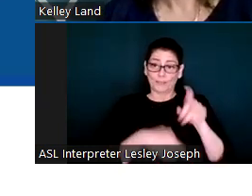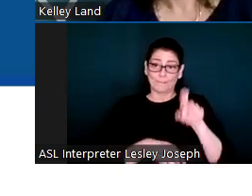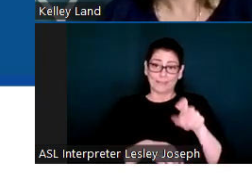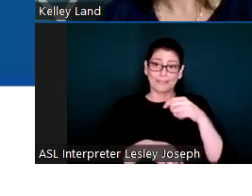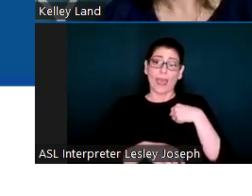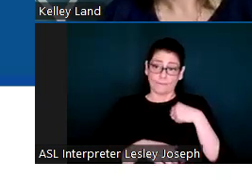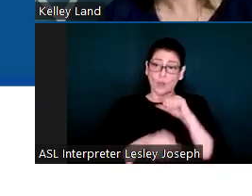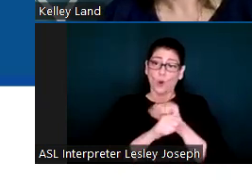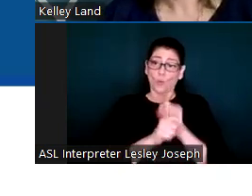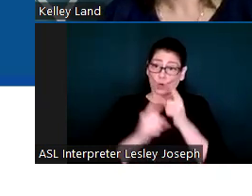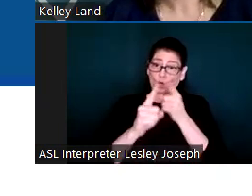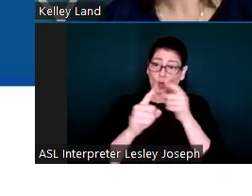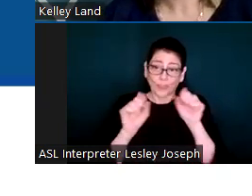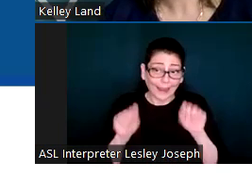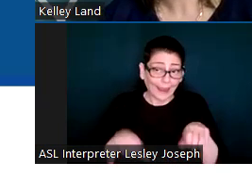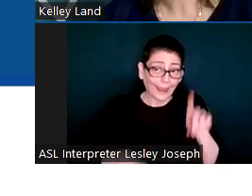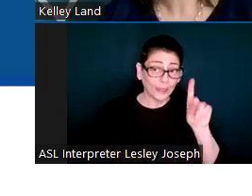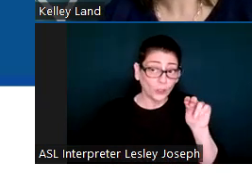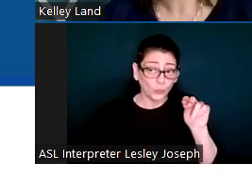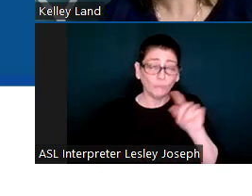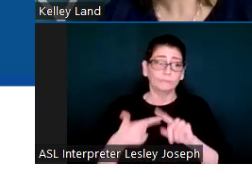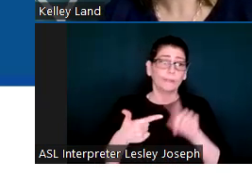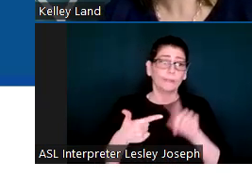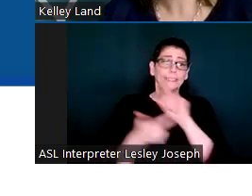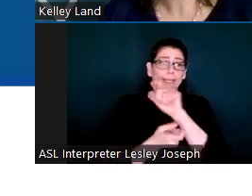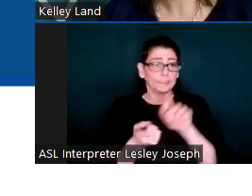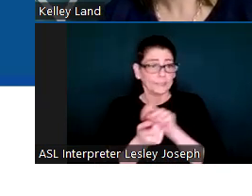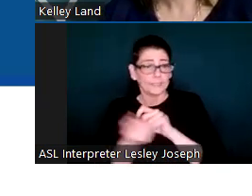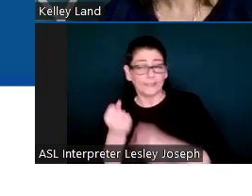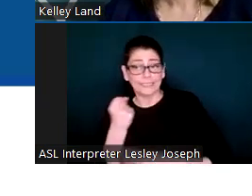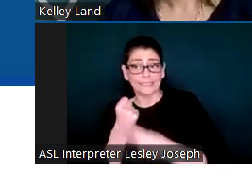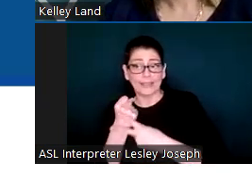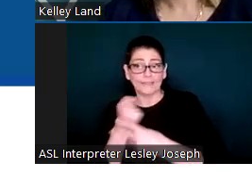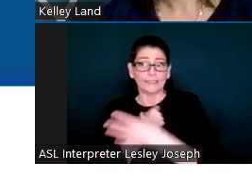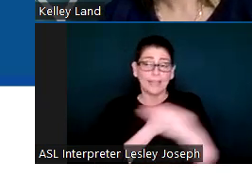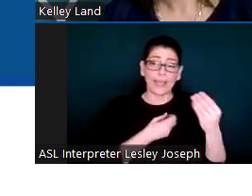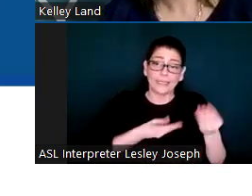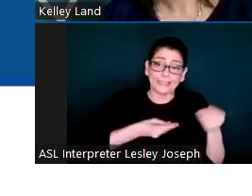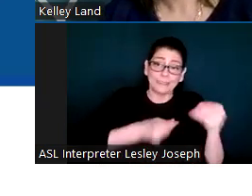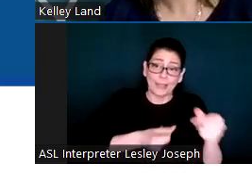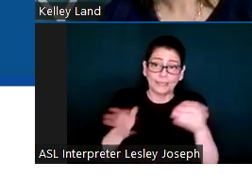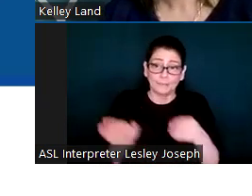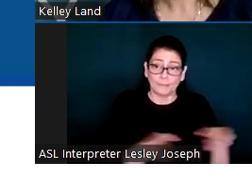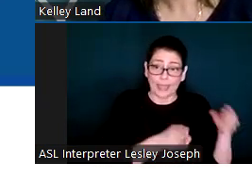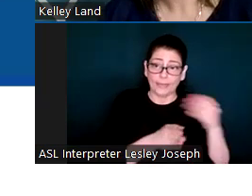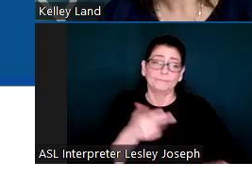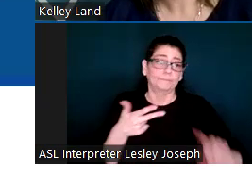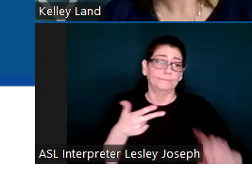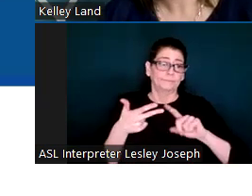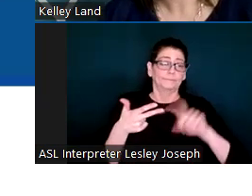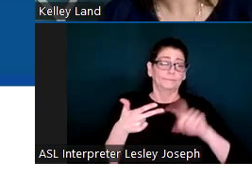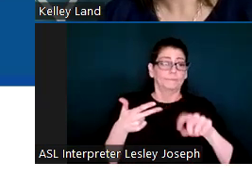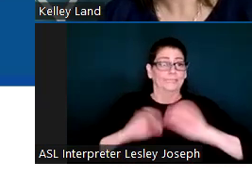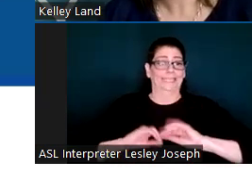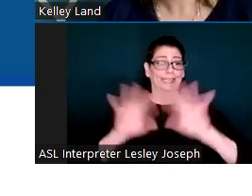They need to have a specific savings and spending plan. They have to have a clearly